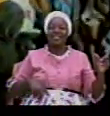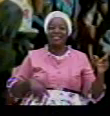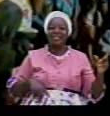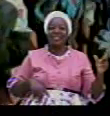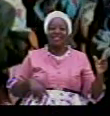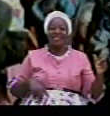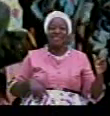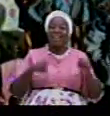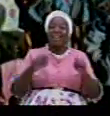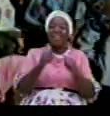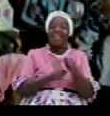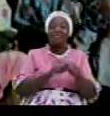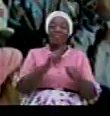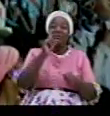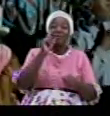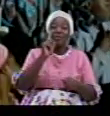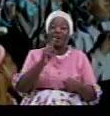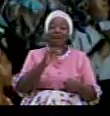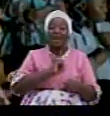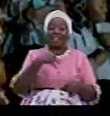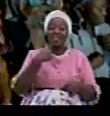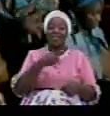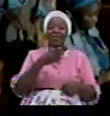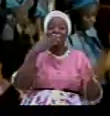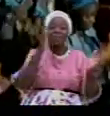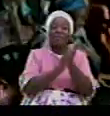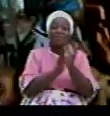Everybody, I said, praise the Lord.